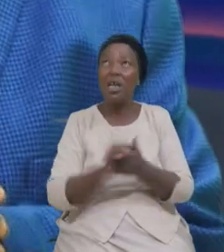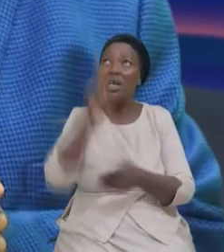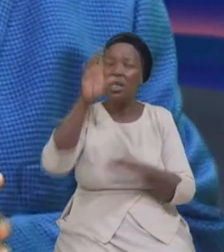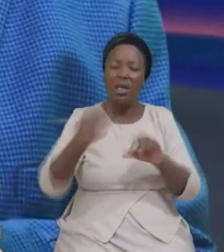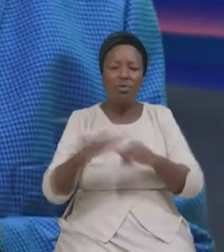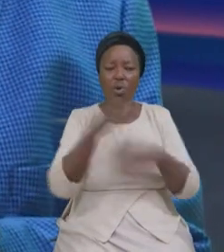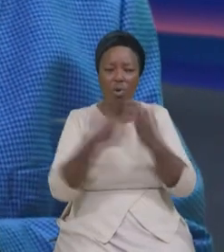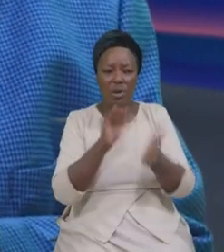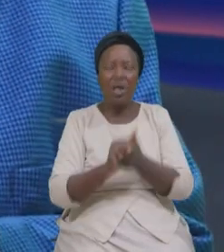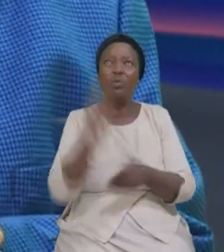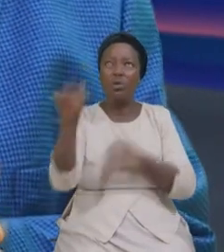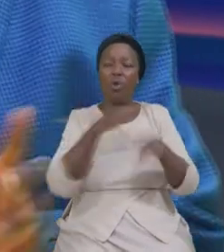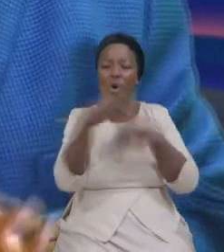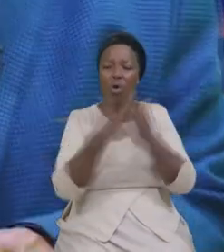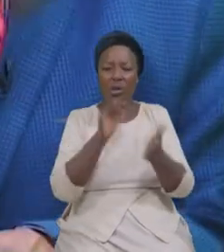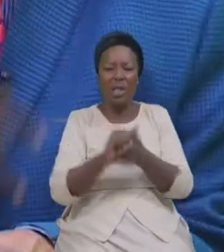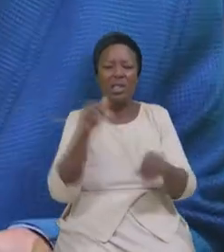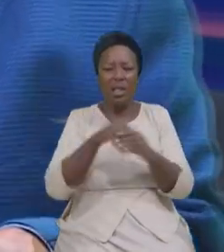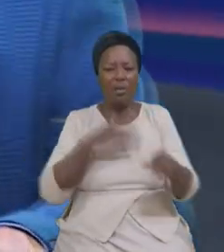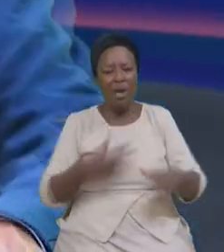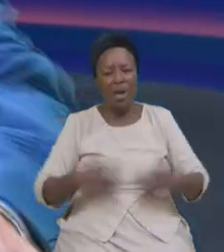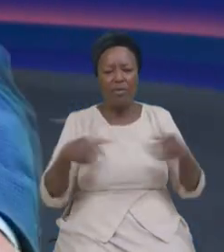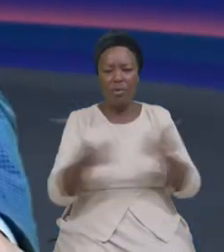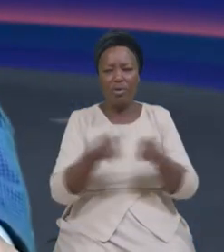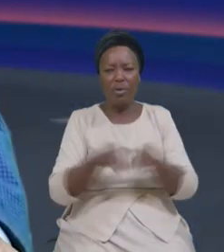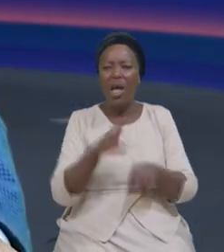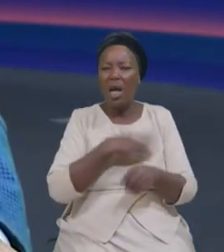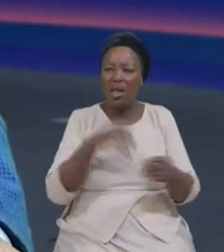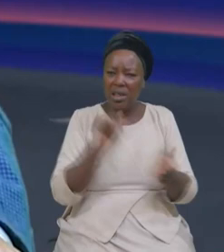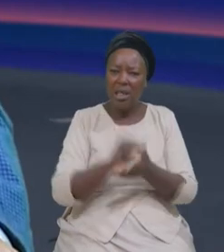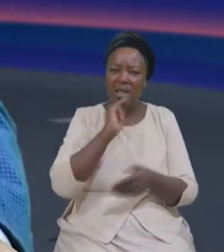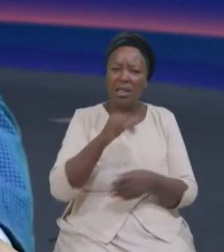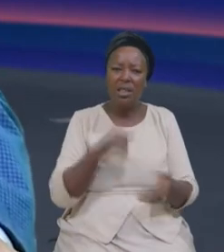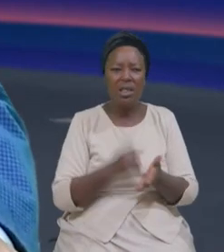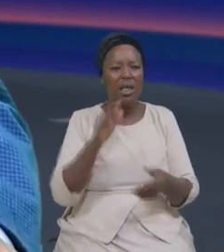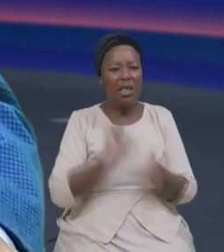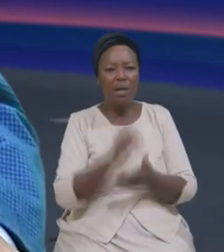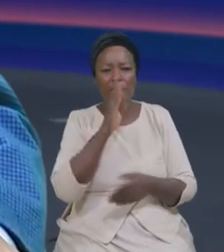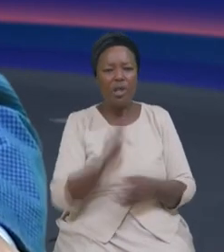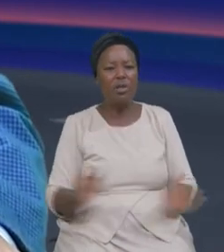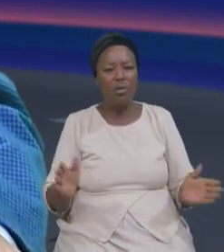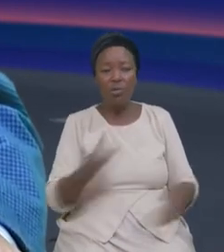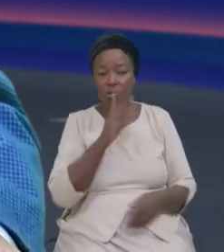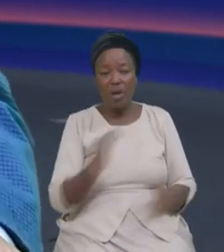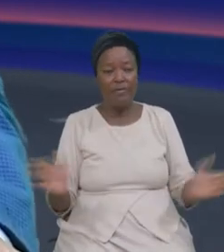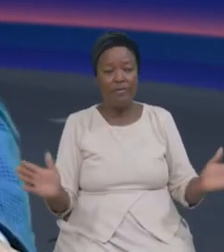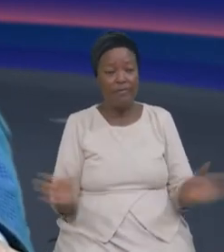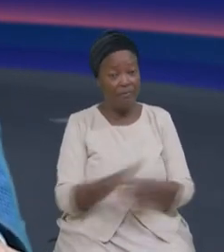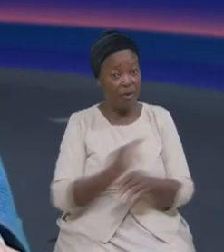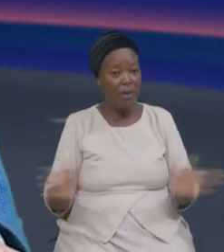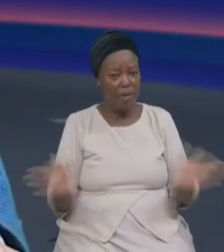in my life? Yes I am. And yes you are. Be fully persuaded that what he